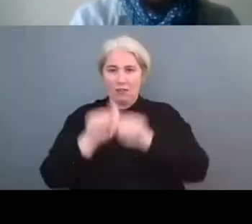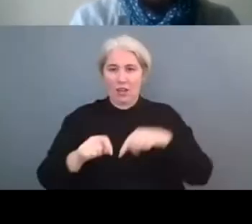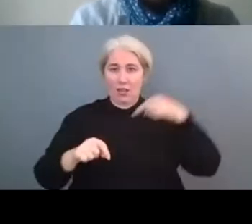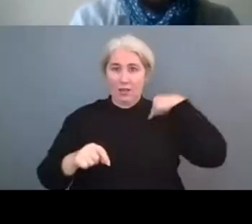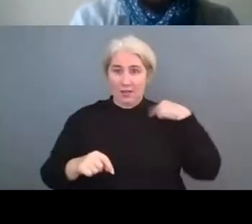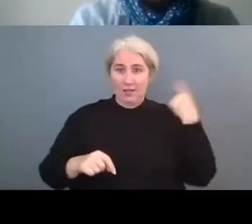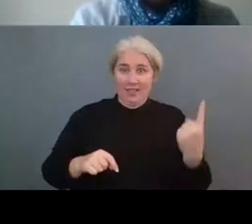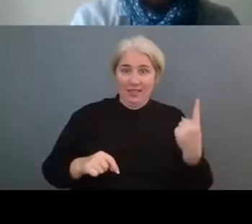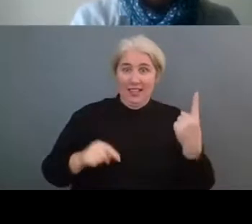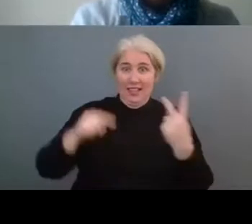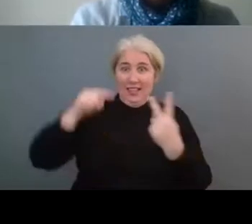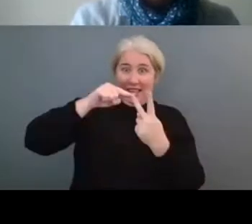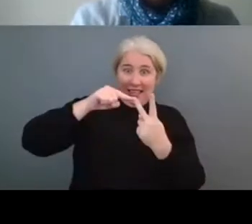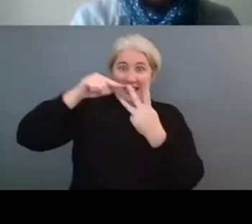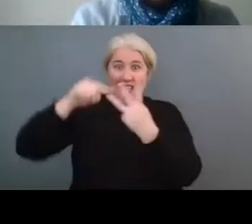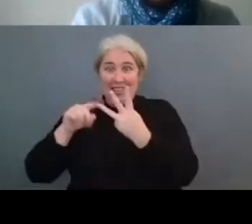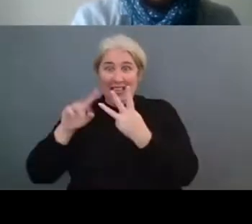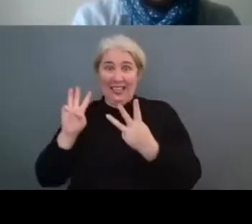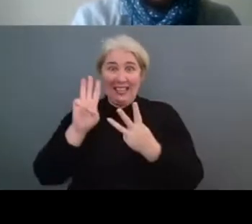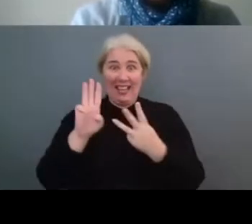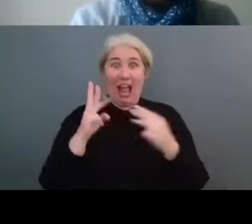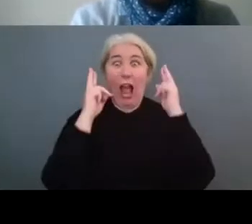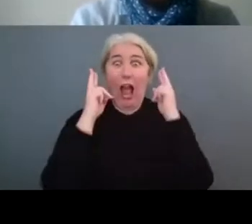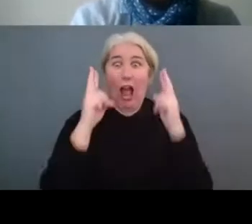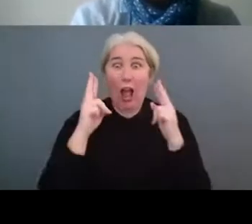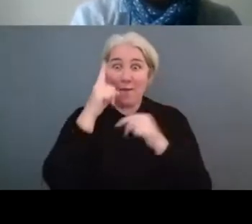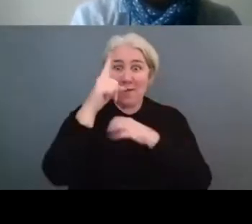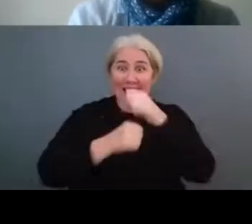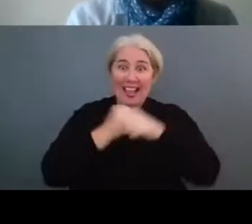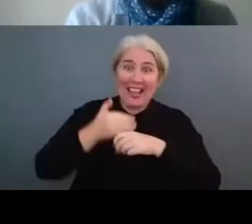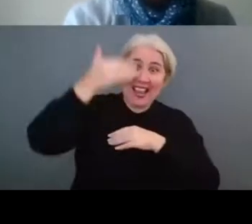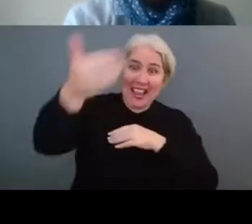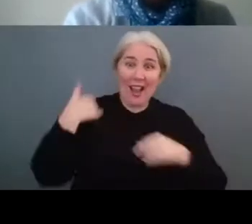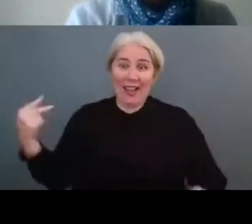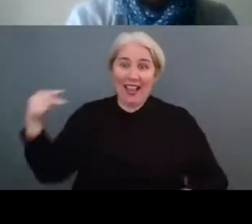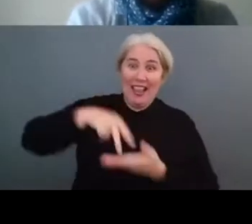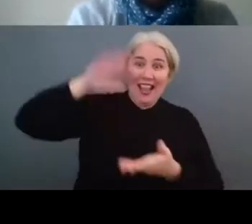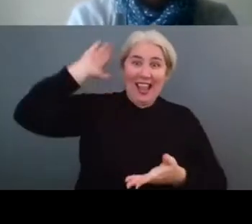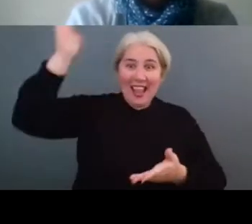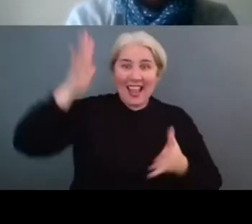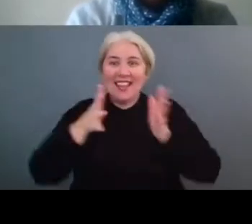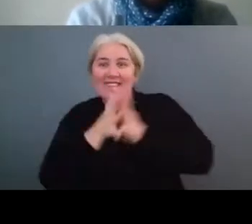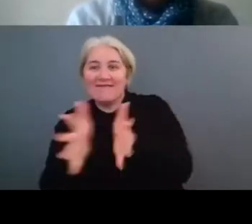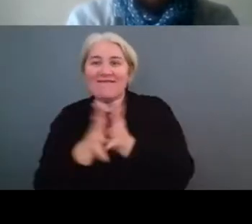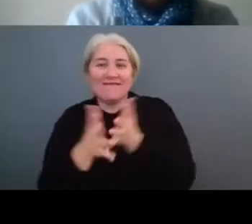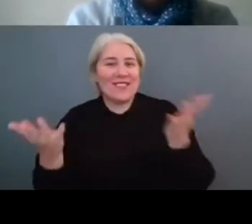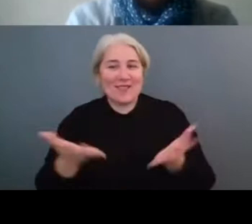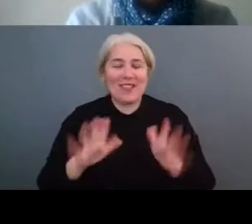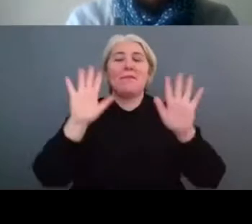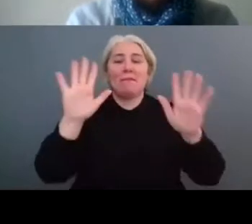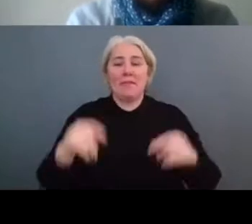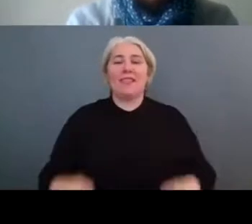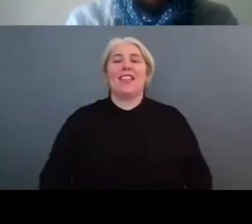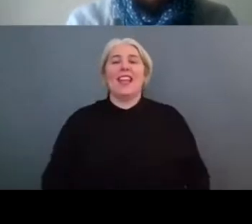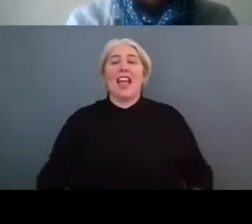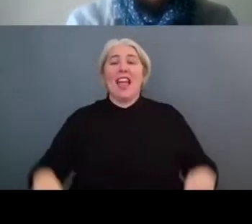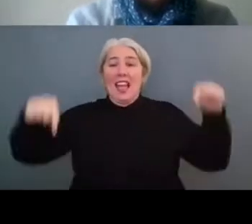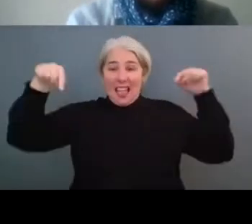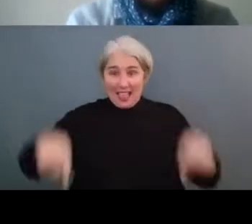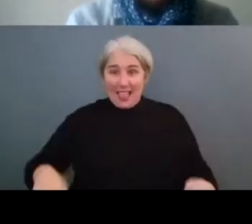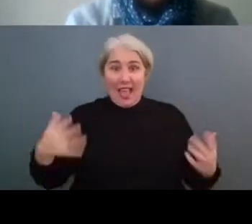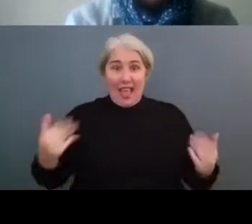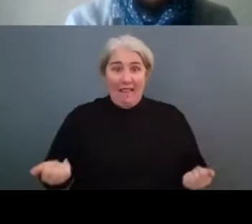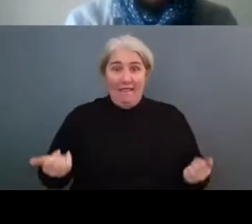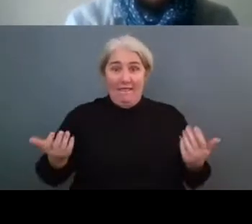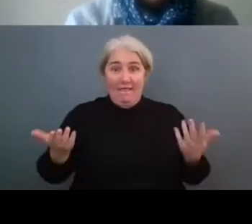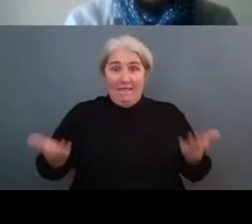the second edition of this conference. Exactly. But just to speak to some current projects, there's been some mention about a